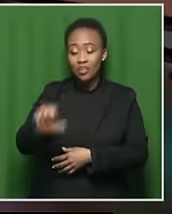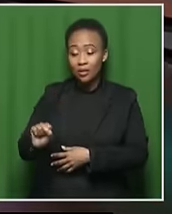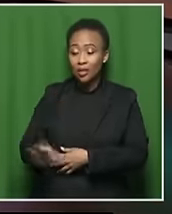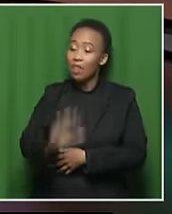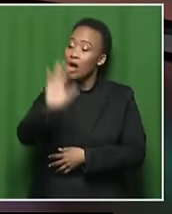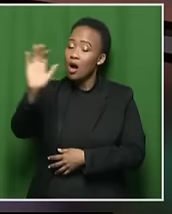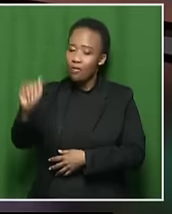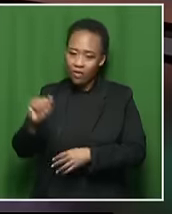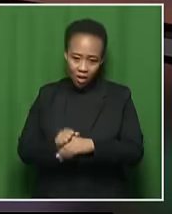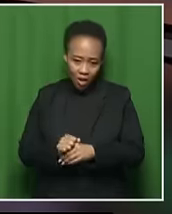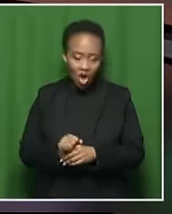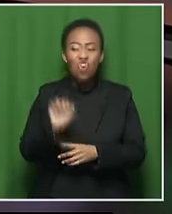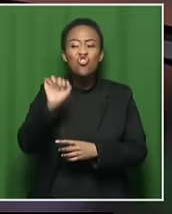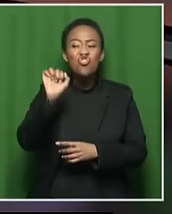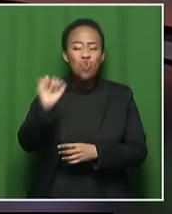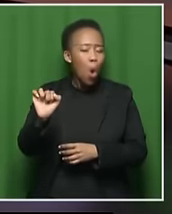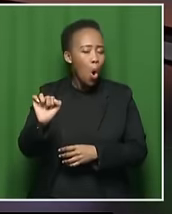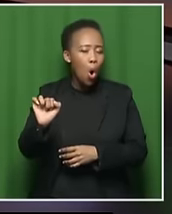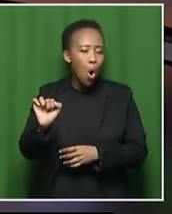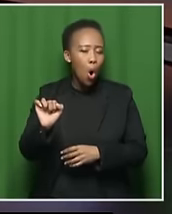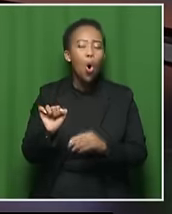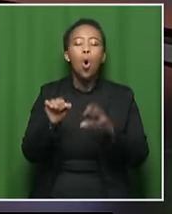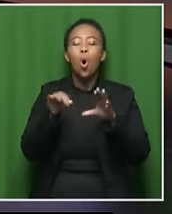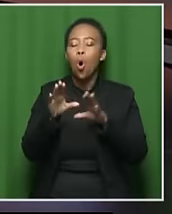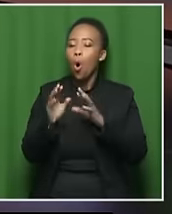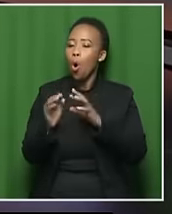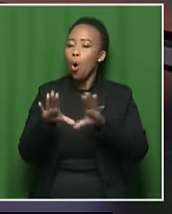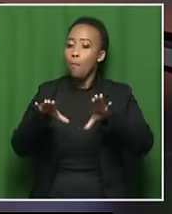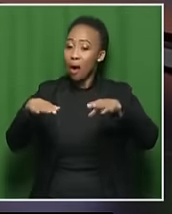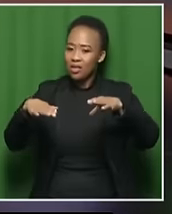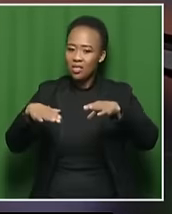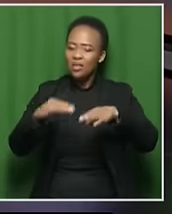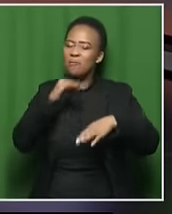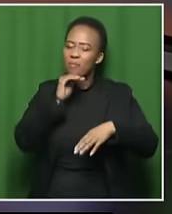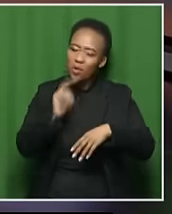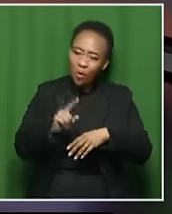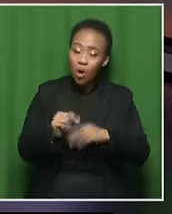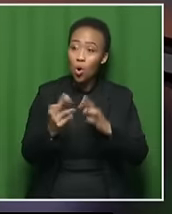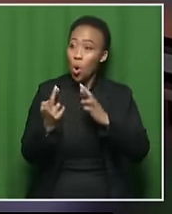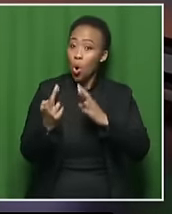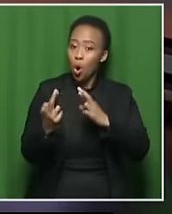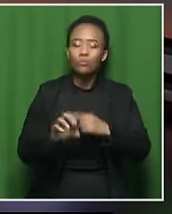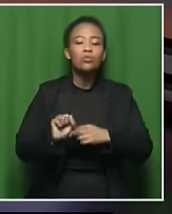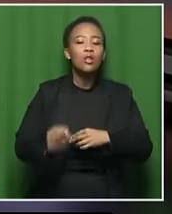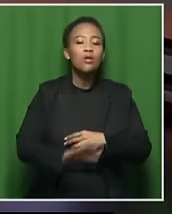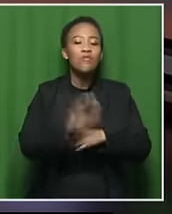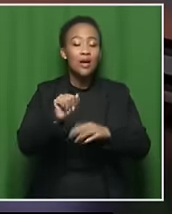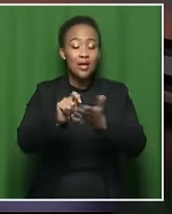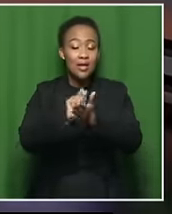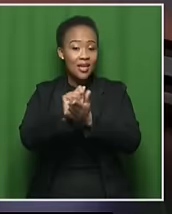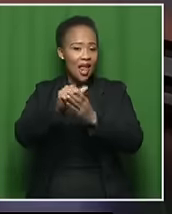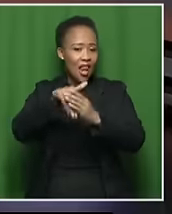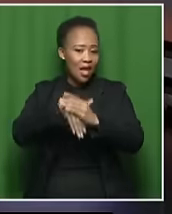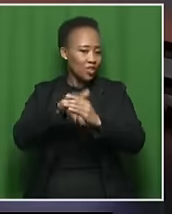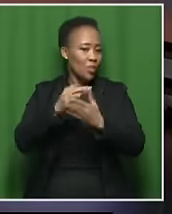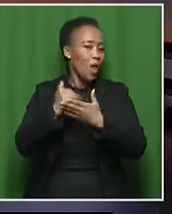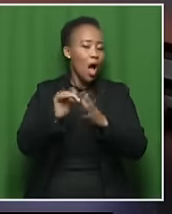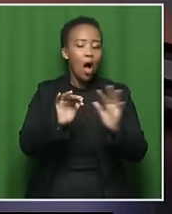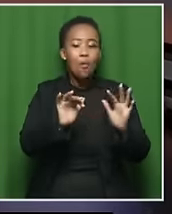what you stand for, and what it is that you hope the South African electorate will actually gravitate to because of your